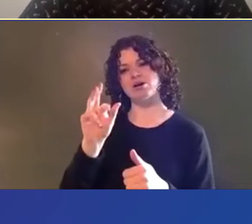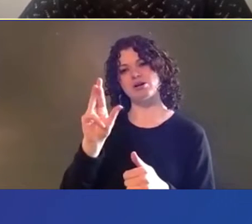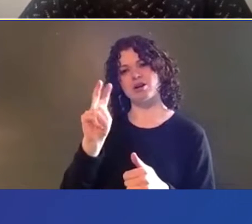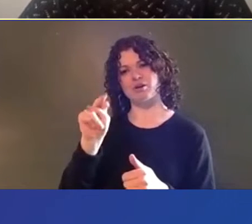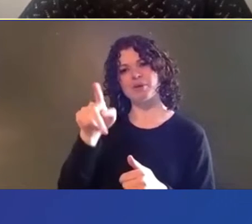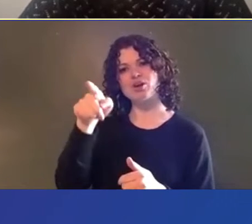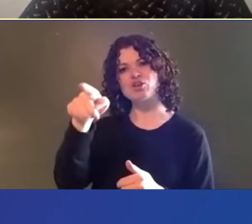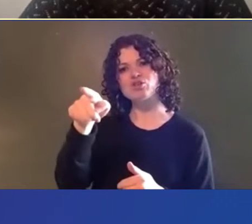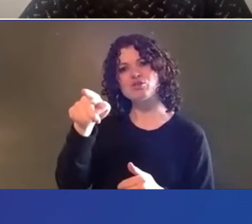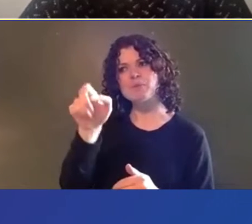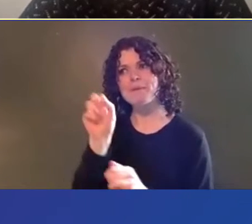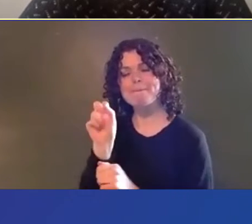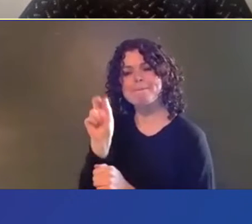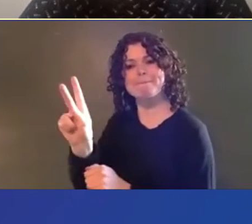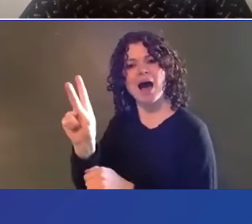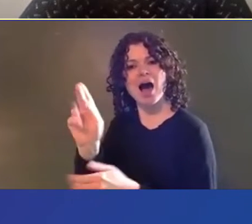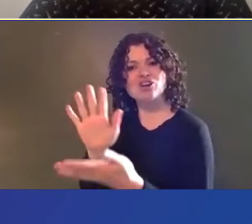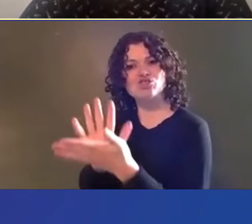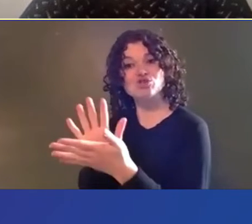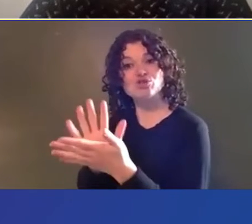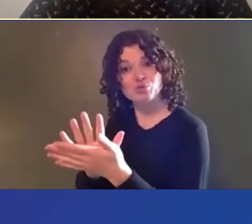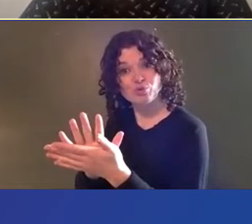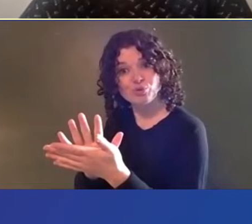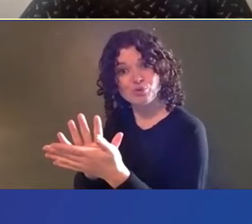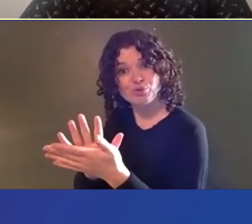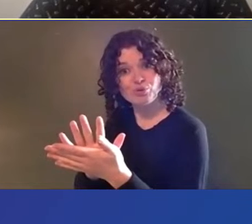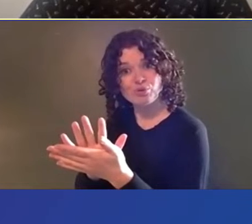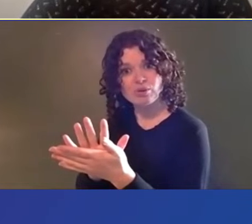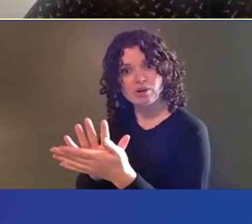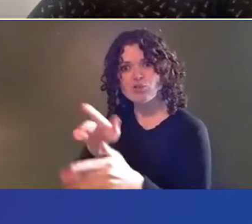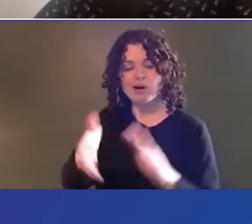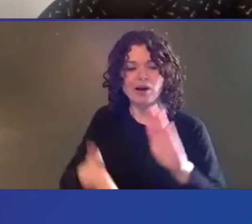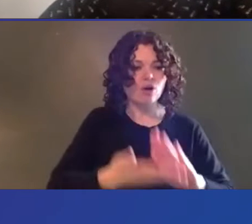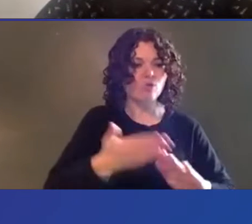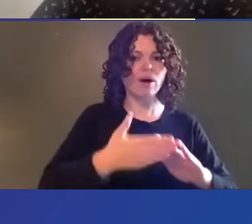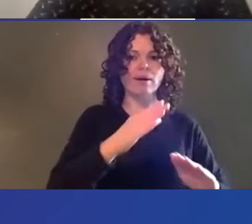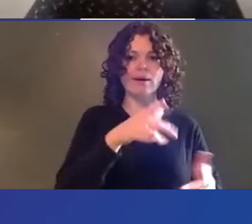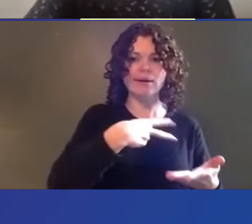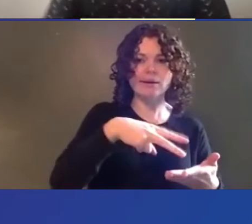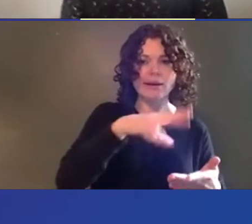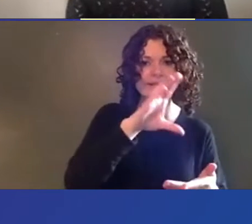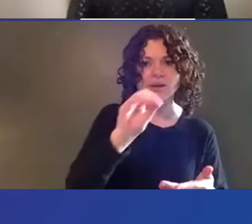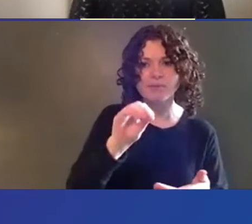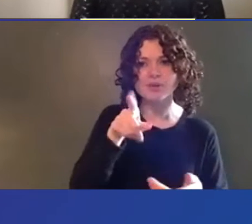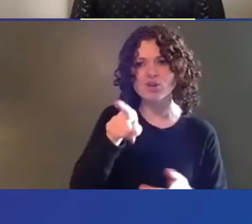an American degree during this time that you were also running a dance company. Yeah.